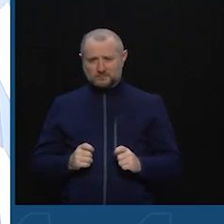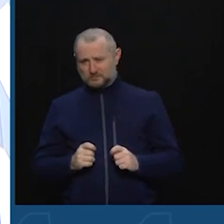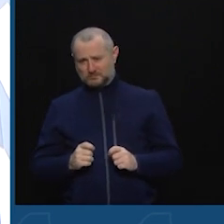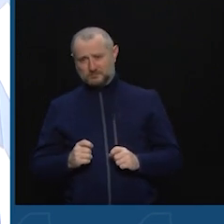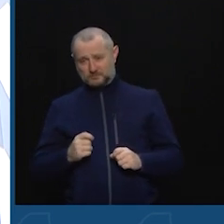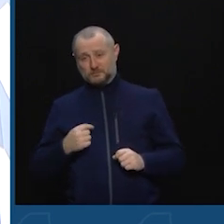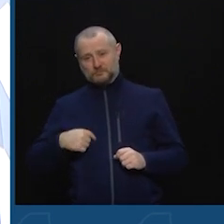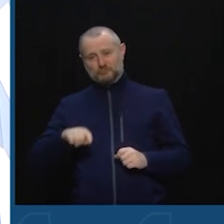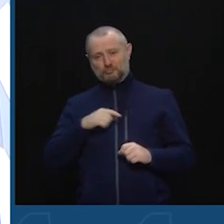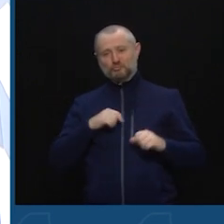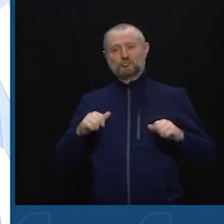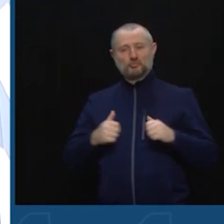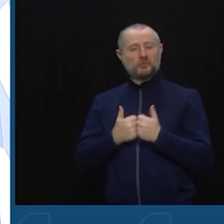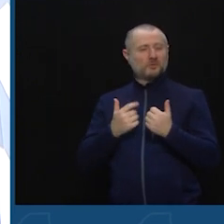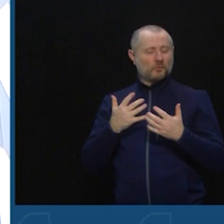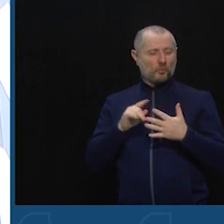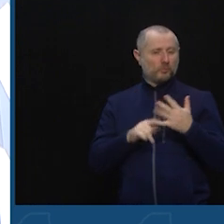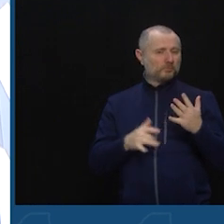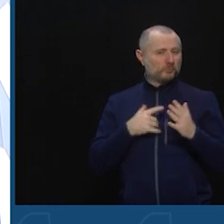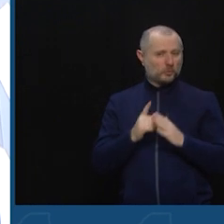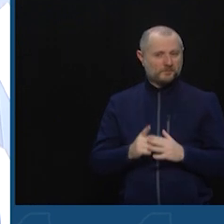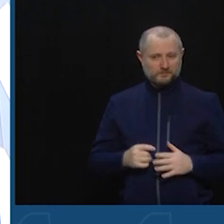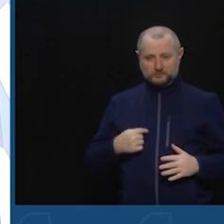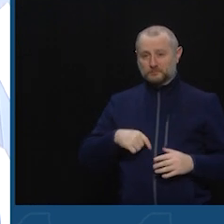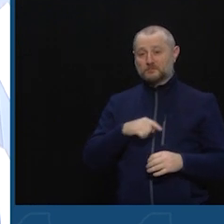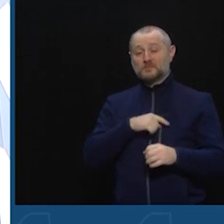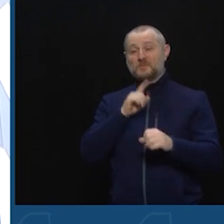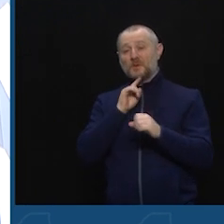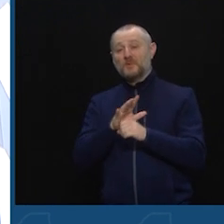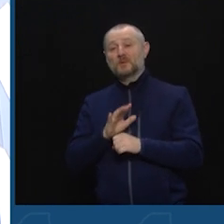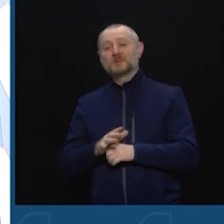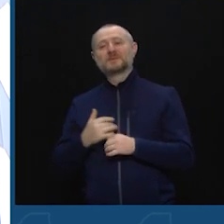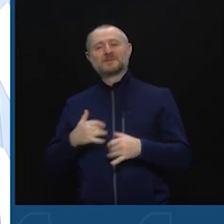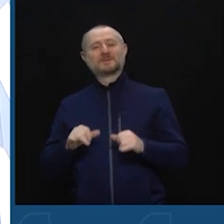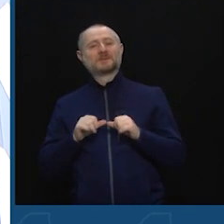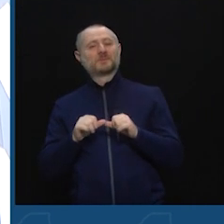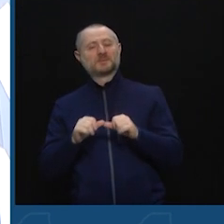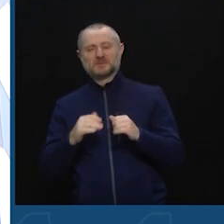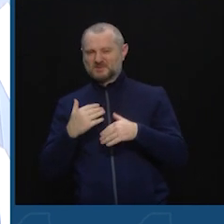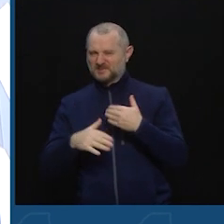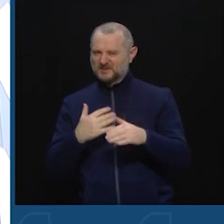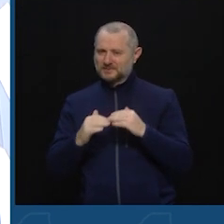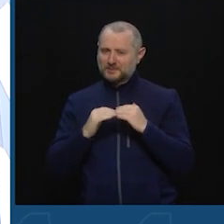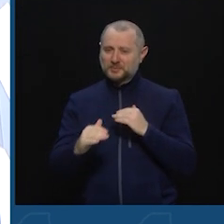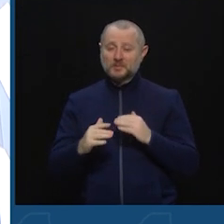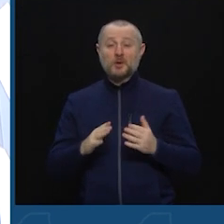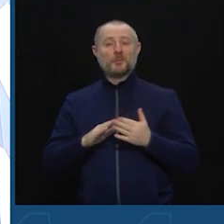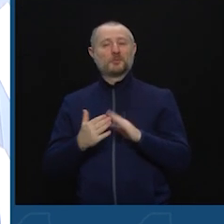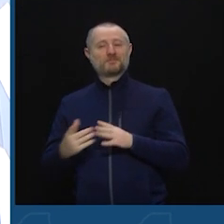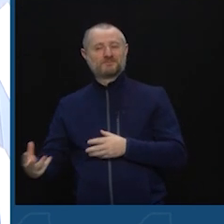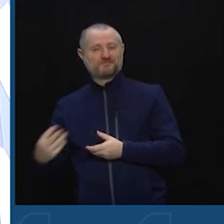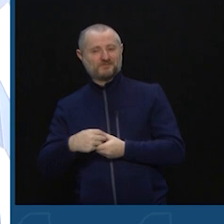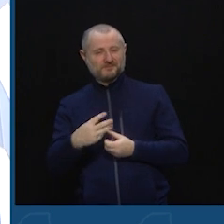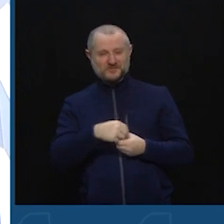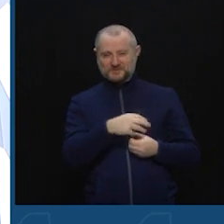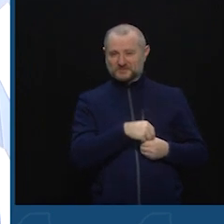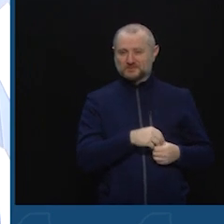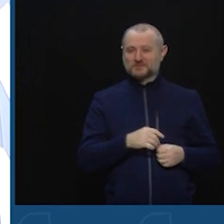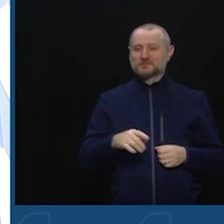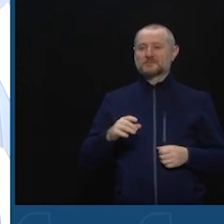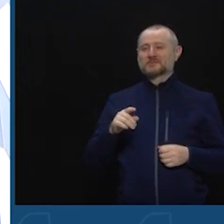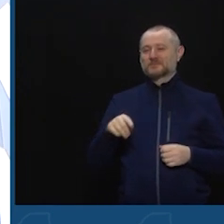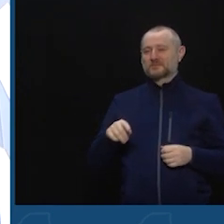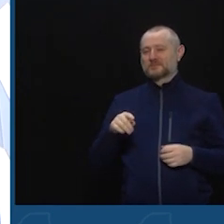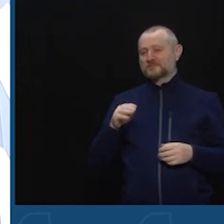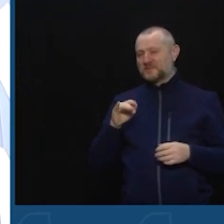presented. Our commitment to sustainability, community engagement, and supplier diversity is reflected in both